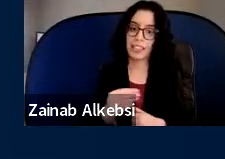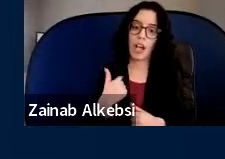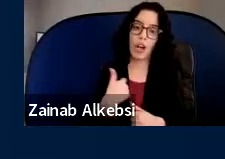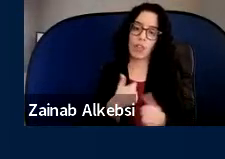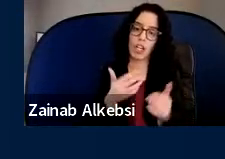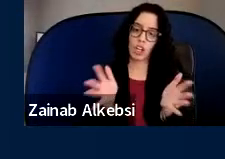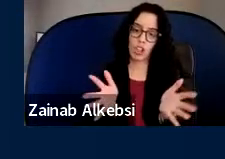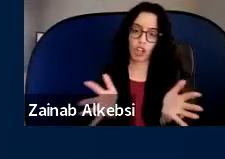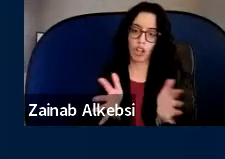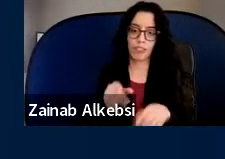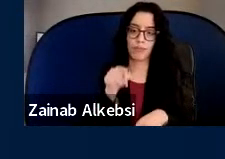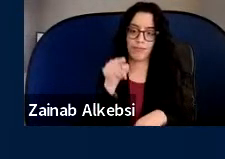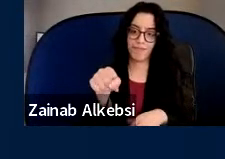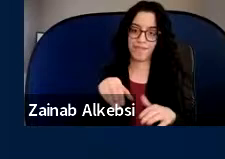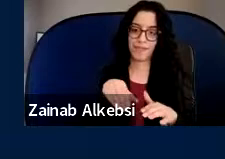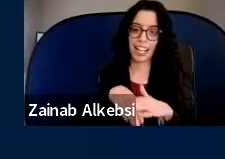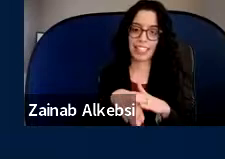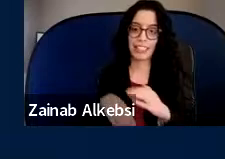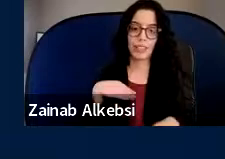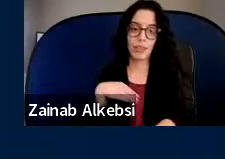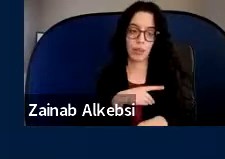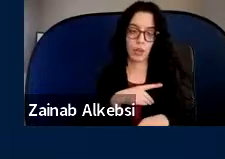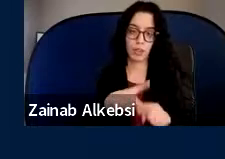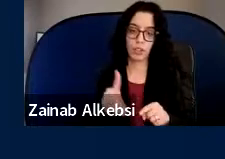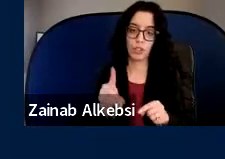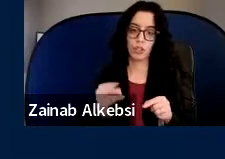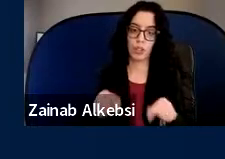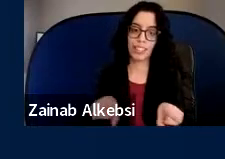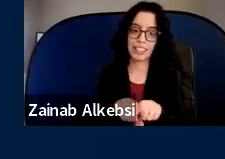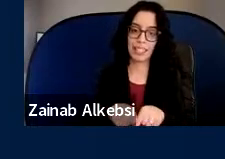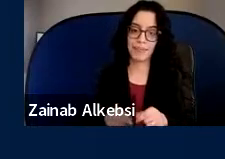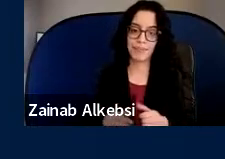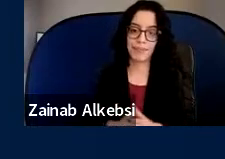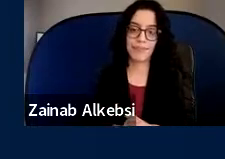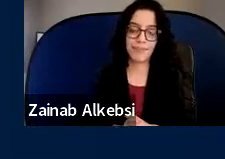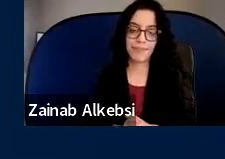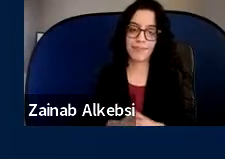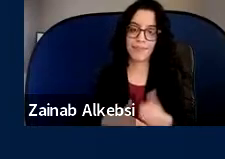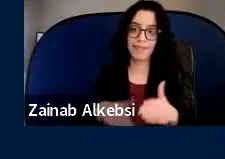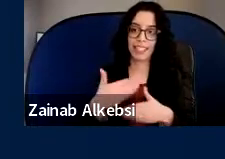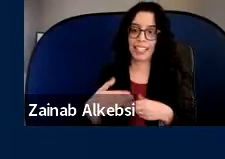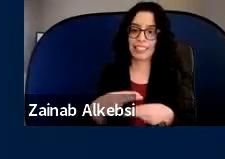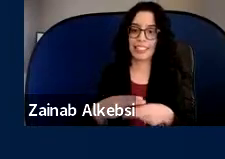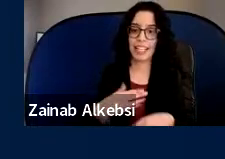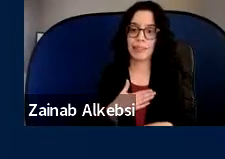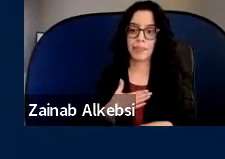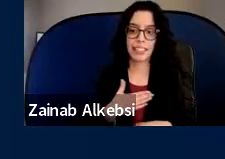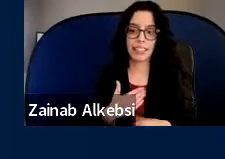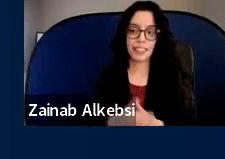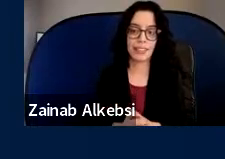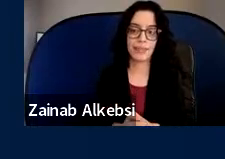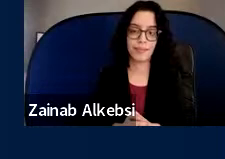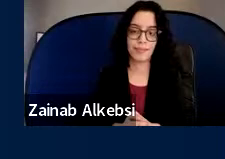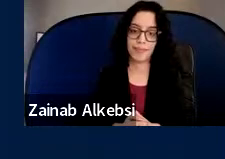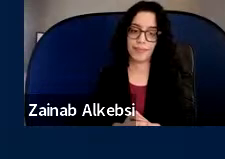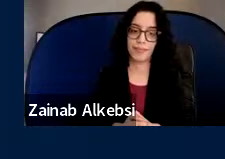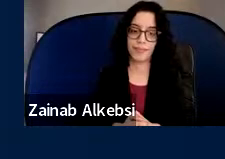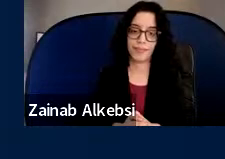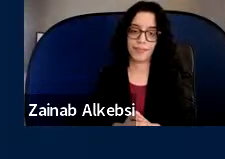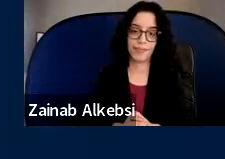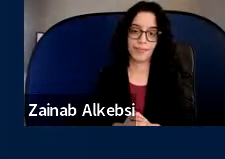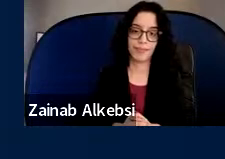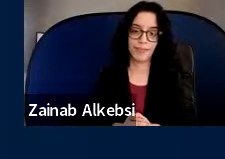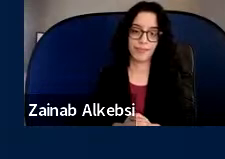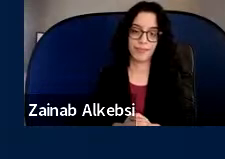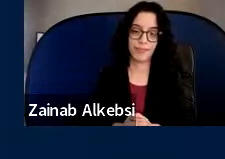stricter standards for telehealth accessibility and for the use of VRI in those settings. We would encourage the Access Board